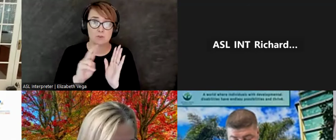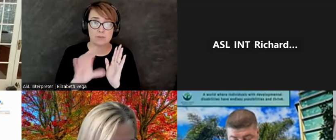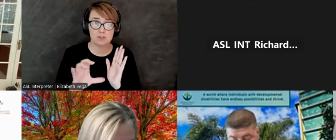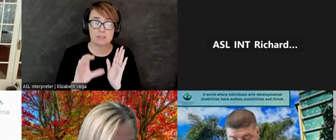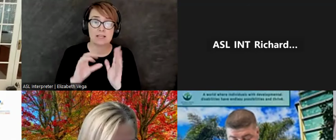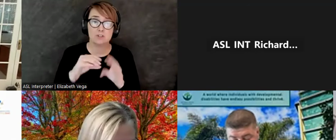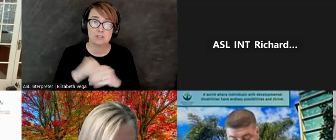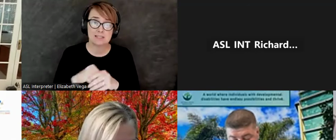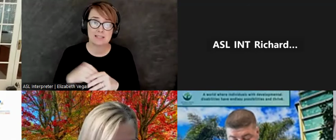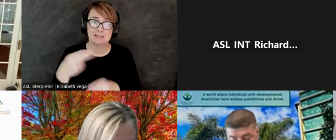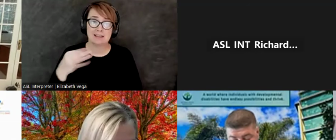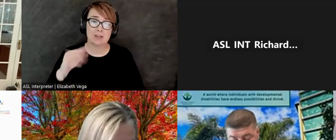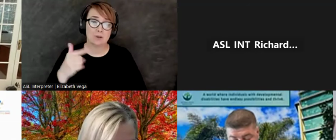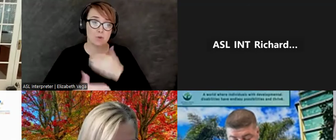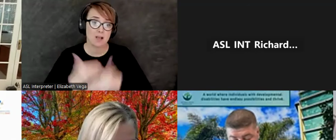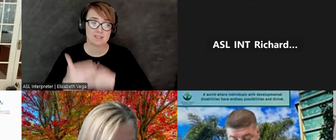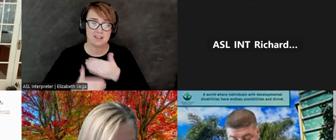hearing process?